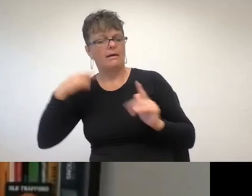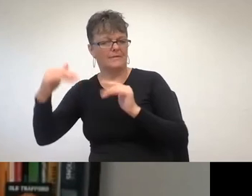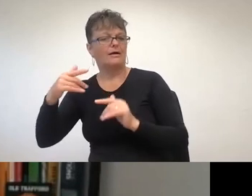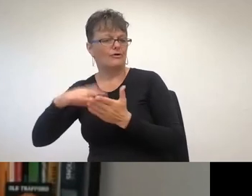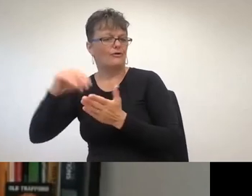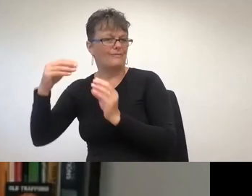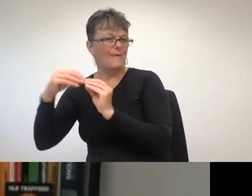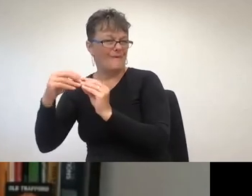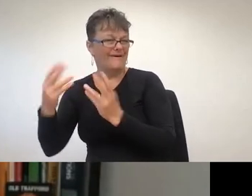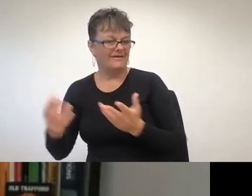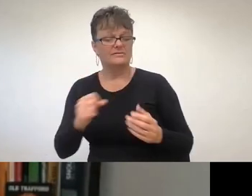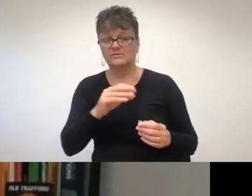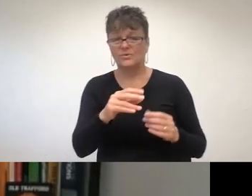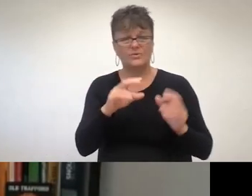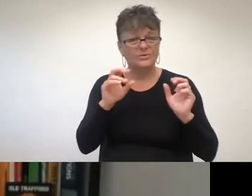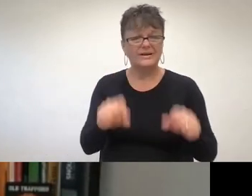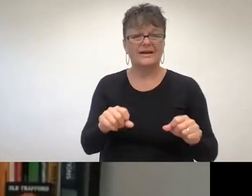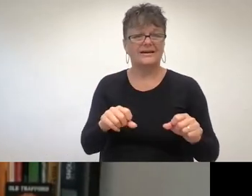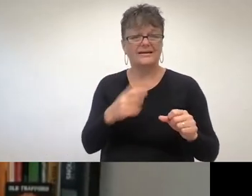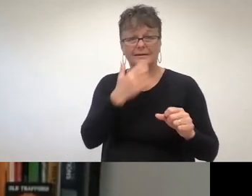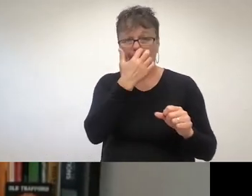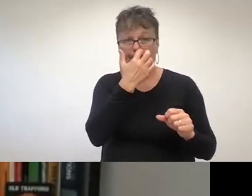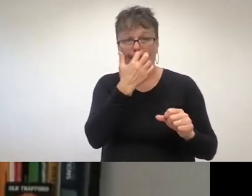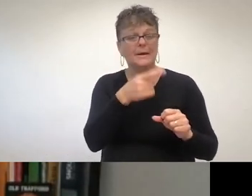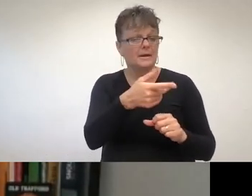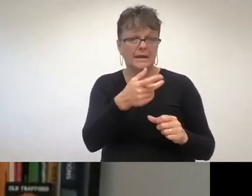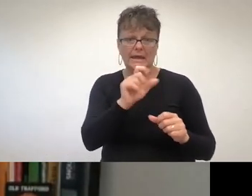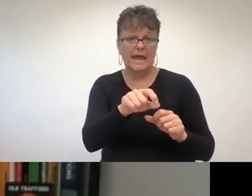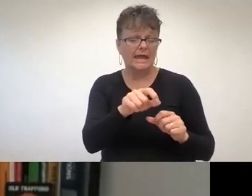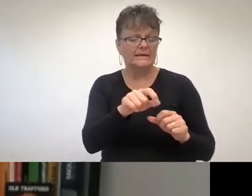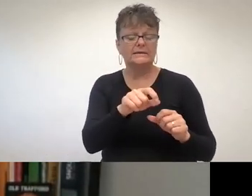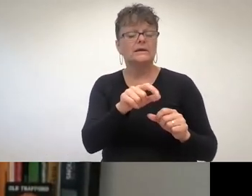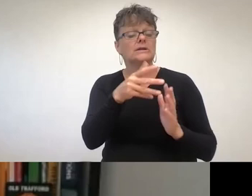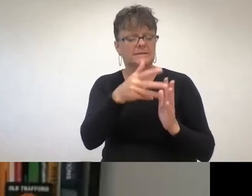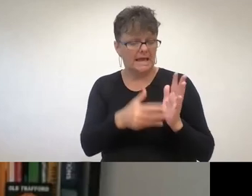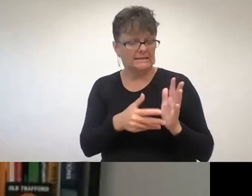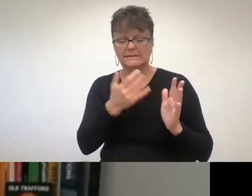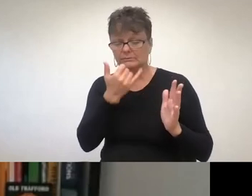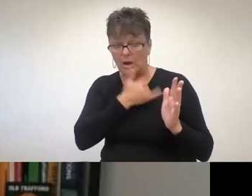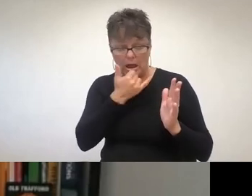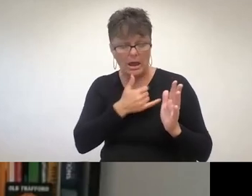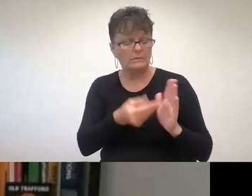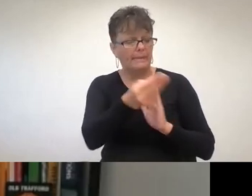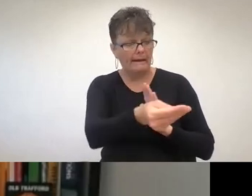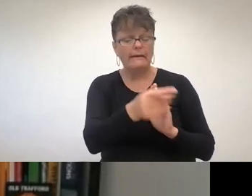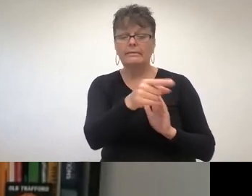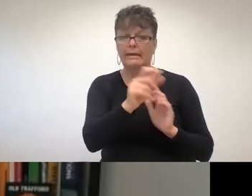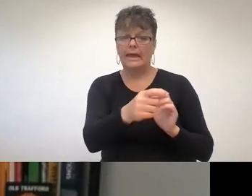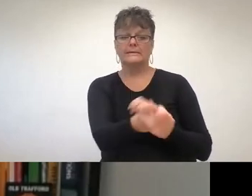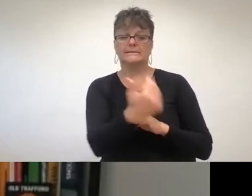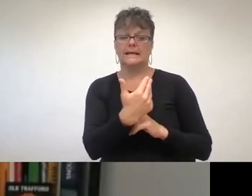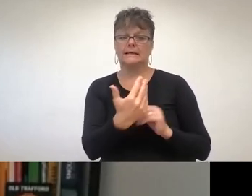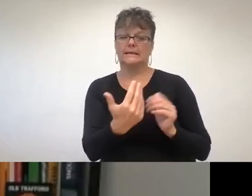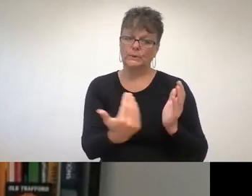did, where they went awry, and what they're going to do differently next time. These are all ways that I would build in. And again, I totally